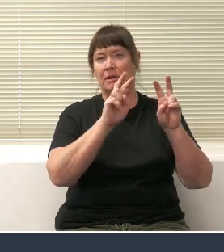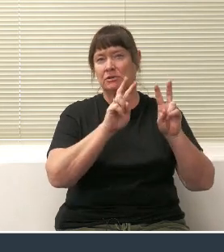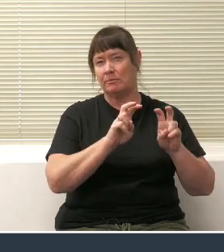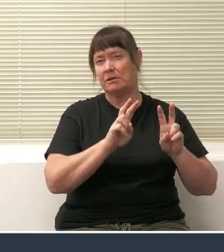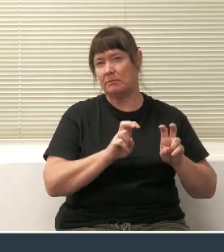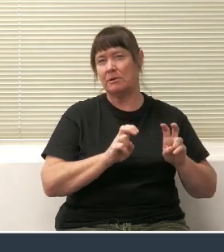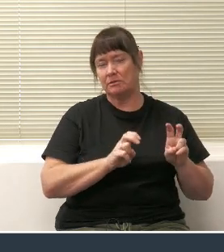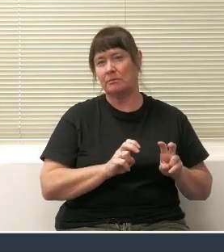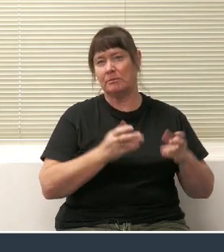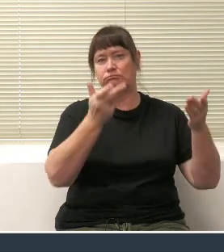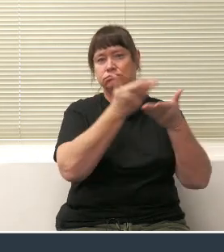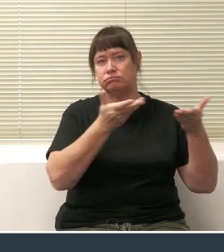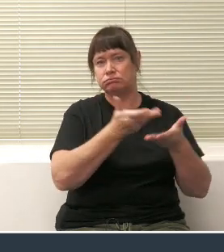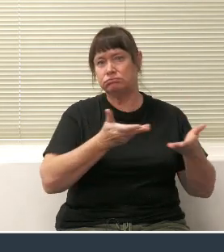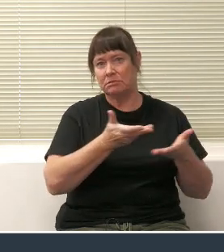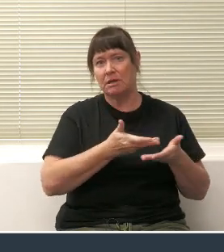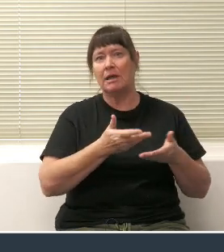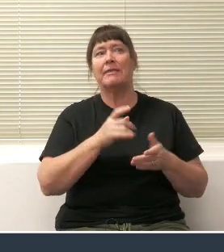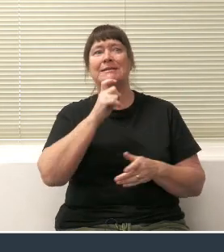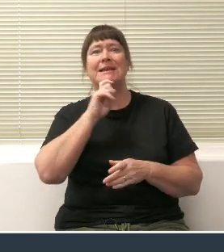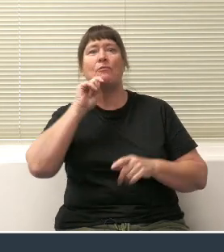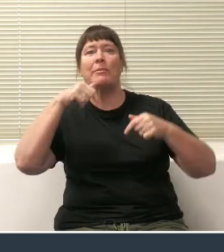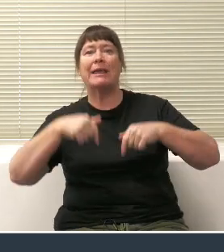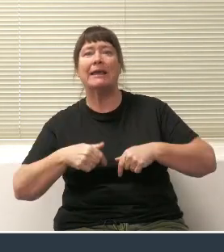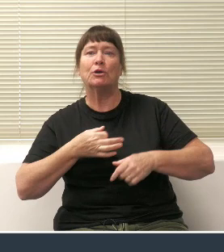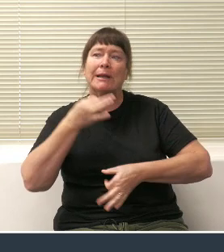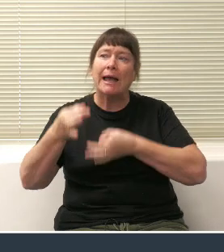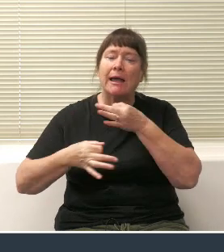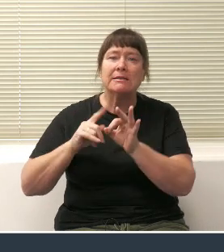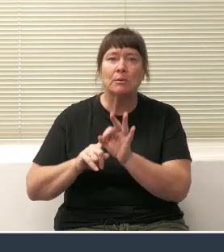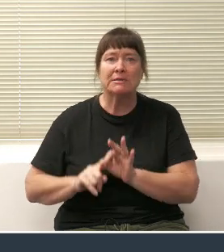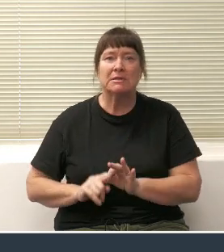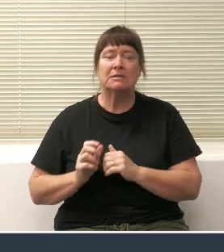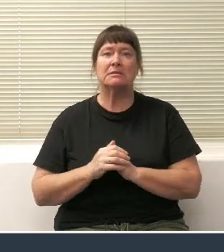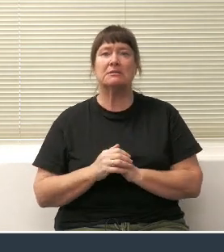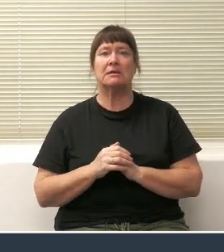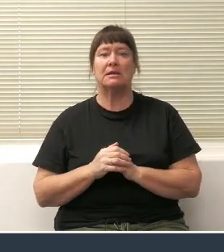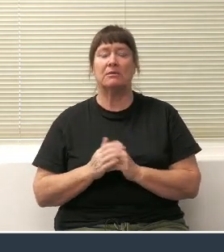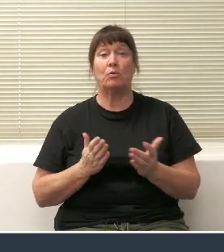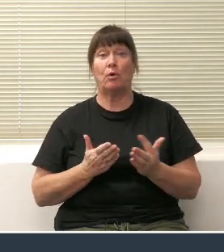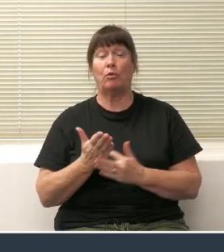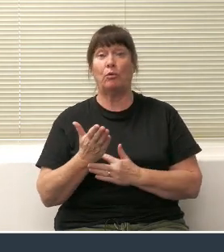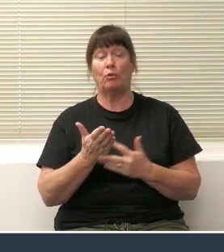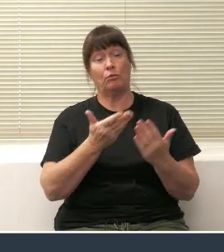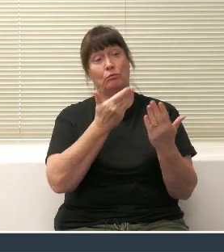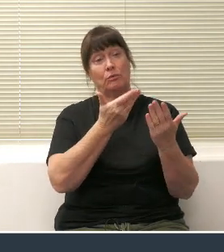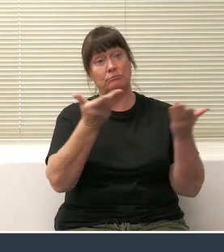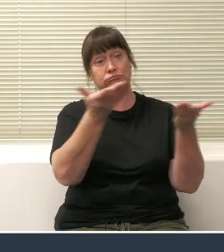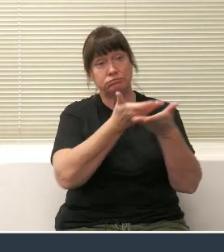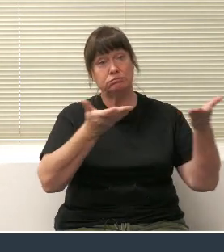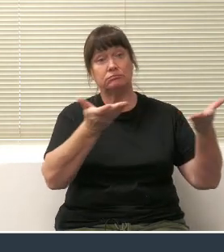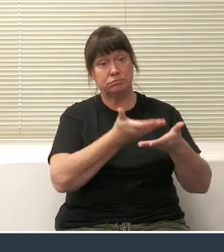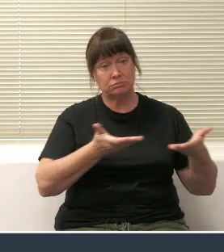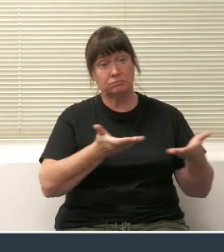from staff who will be here to answer questions on the subjects, and we'll go through and deliberate